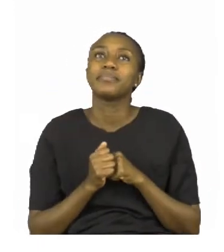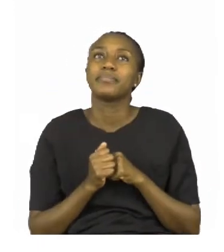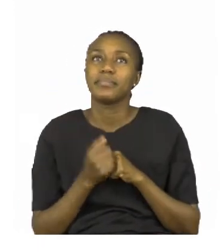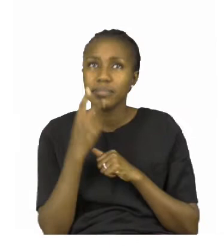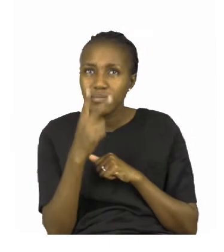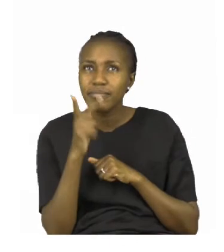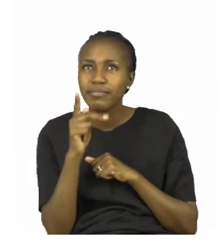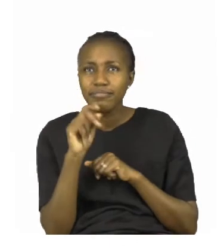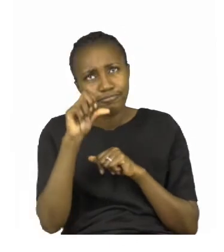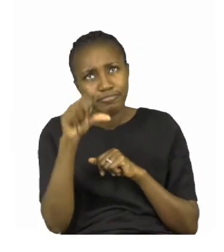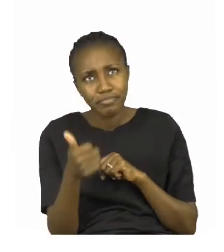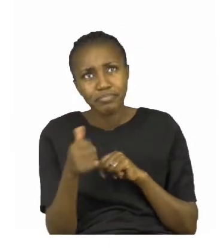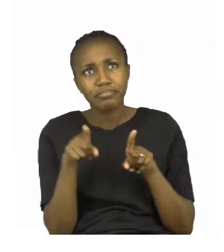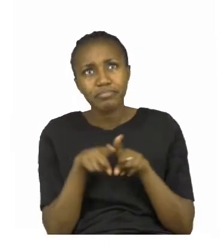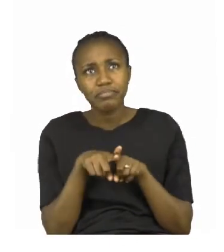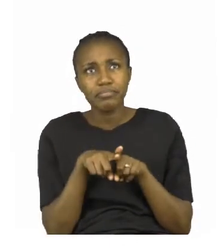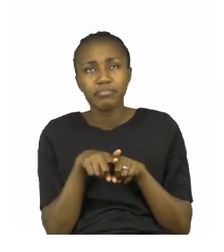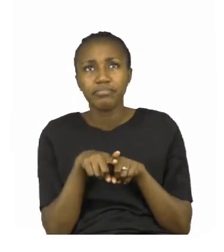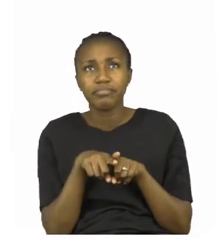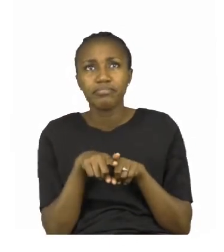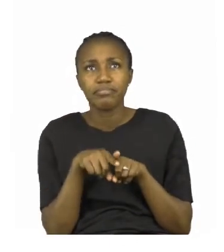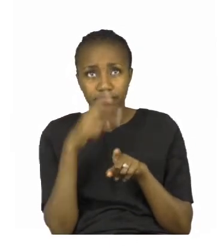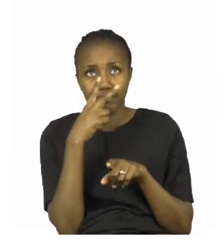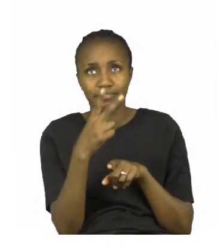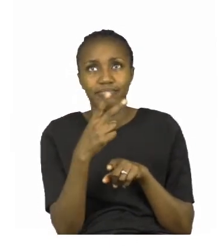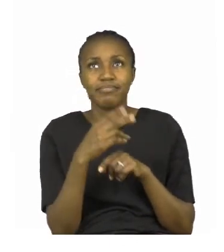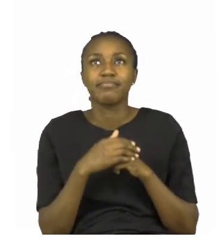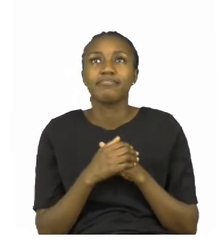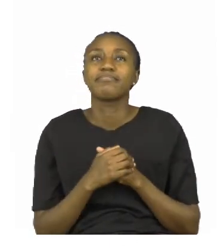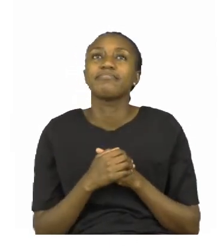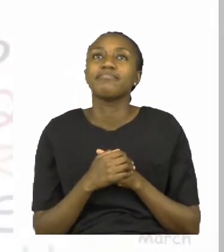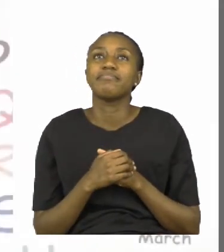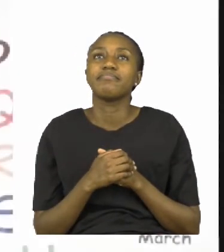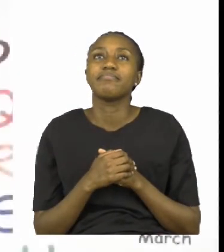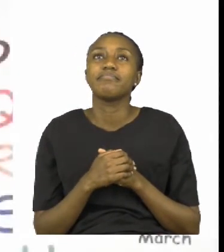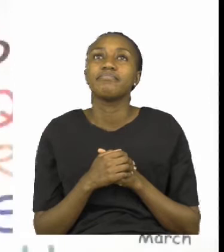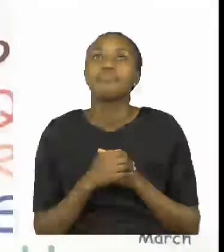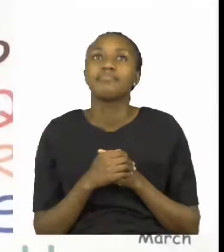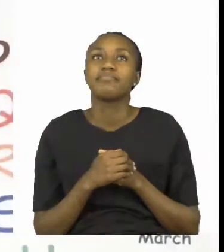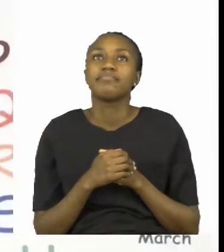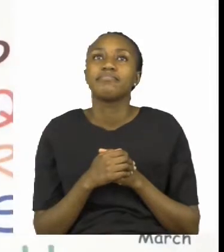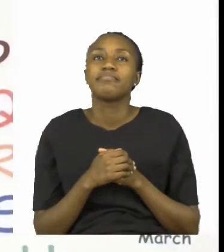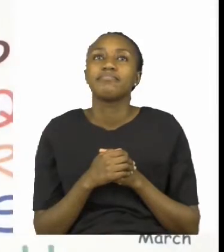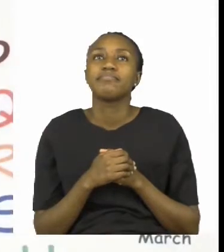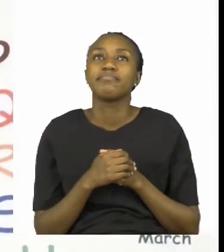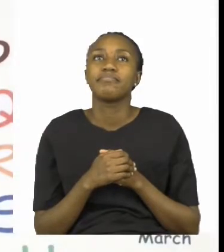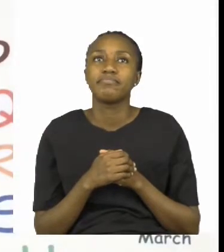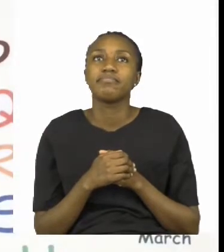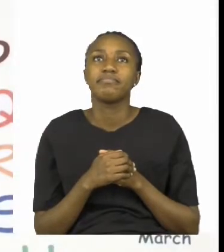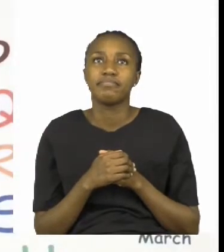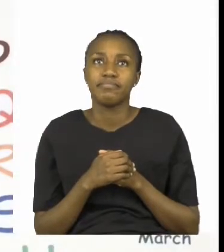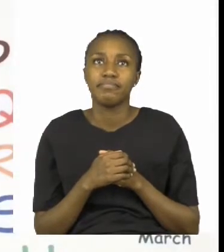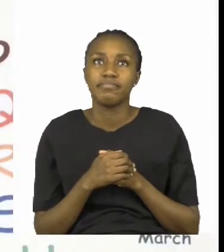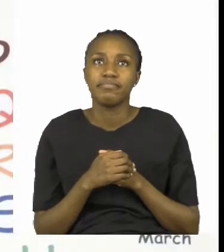find others. Let's take a look at the board. So I've taken a few of the letters and I want to see if they're going